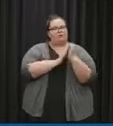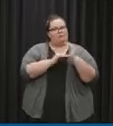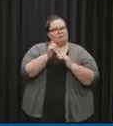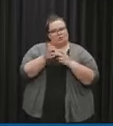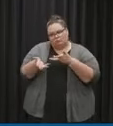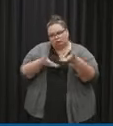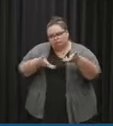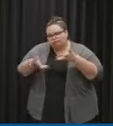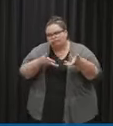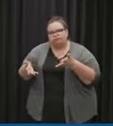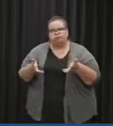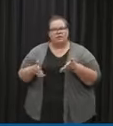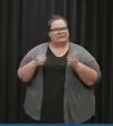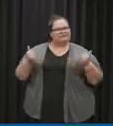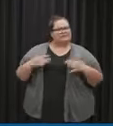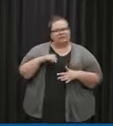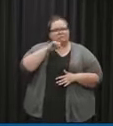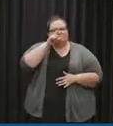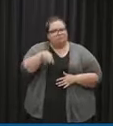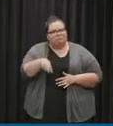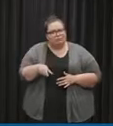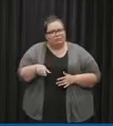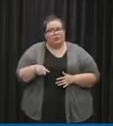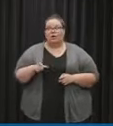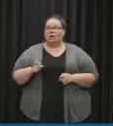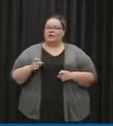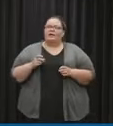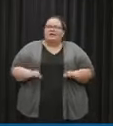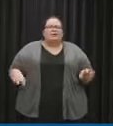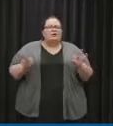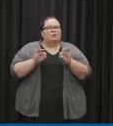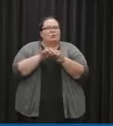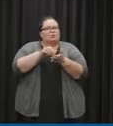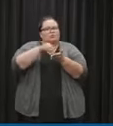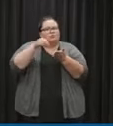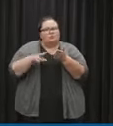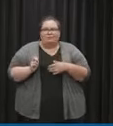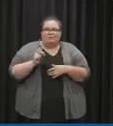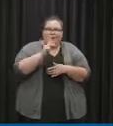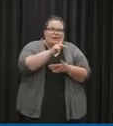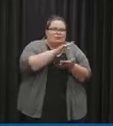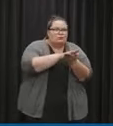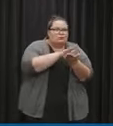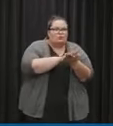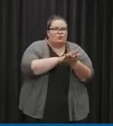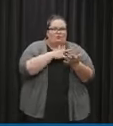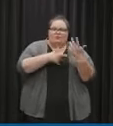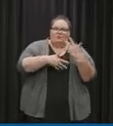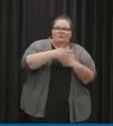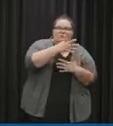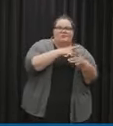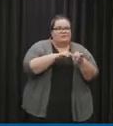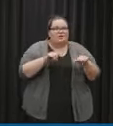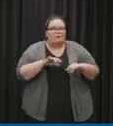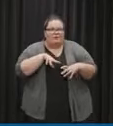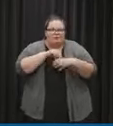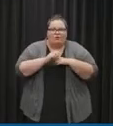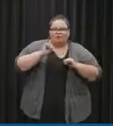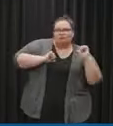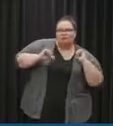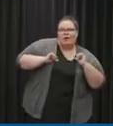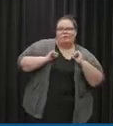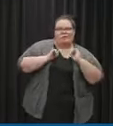Our children need to be in the classroom to continue their education, but they also need to be on stage, on playing fields, and in school clubs and activities that are vital